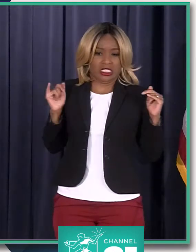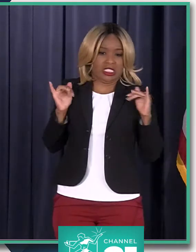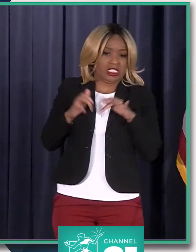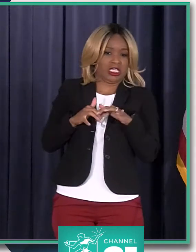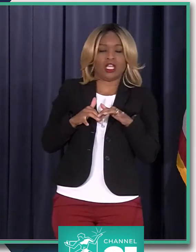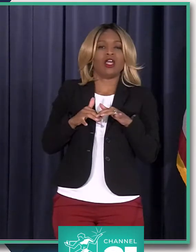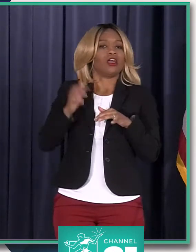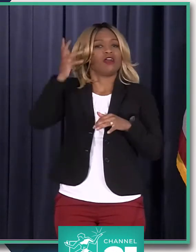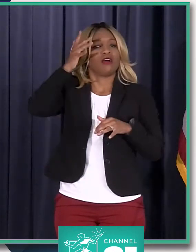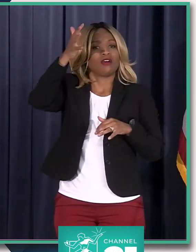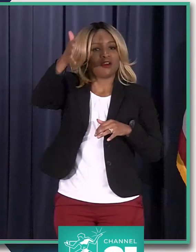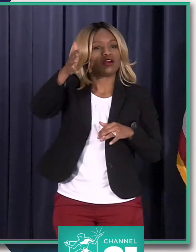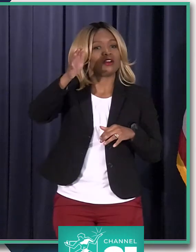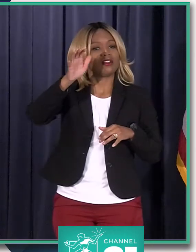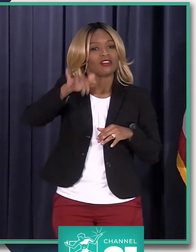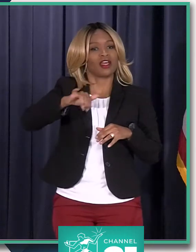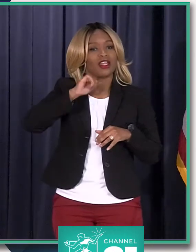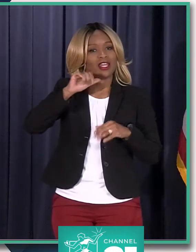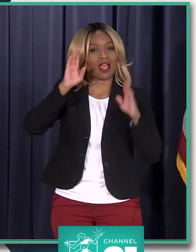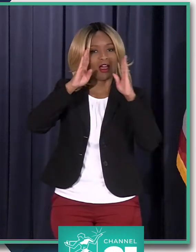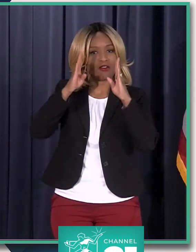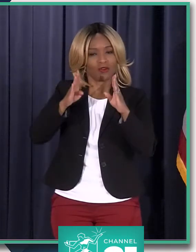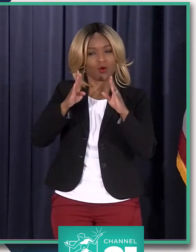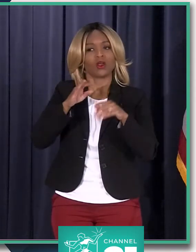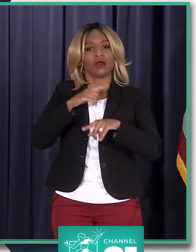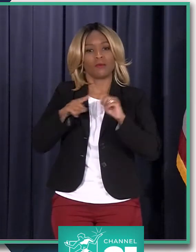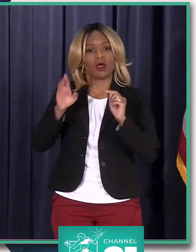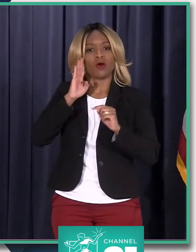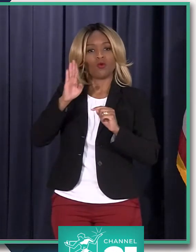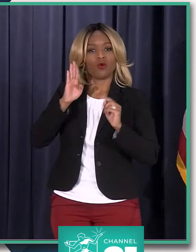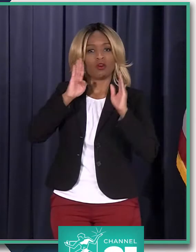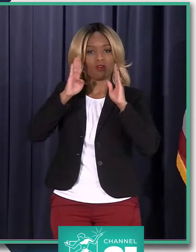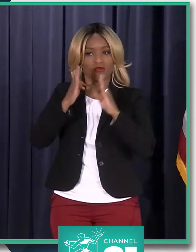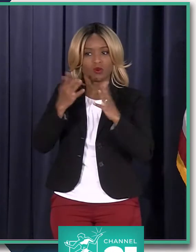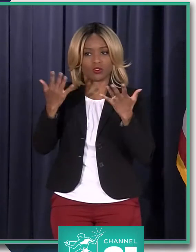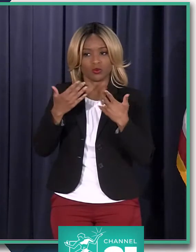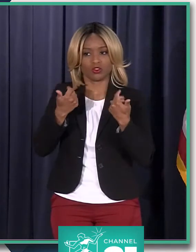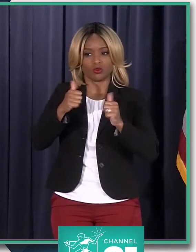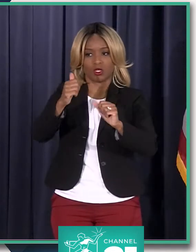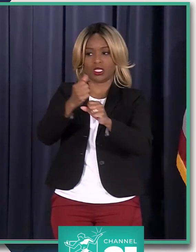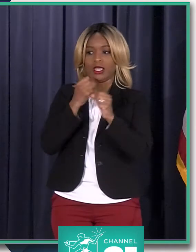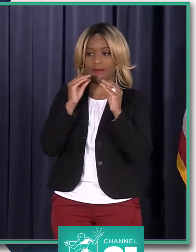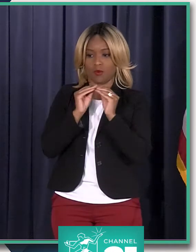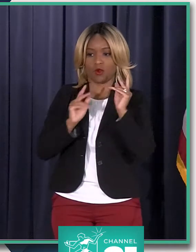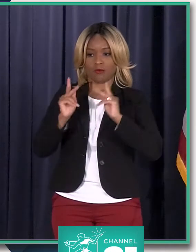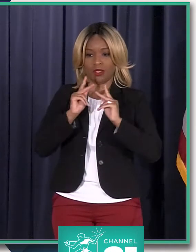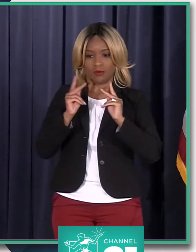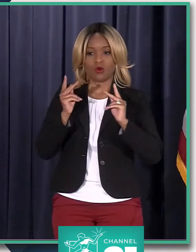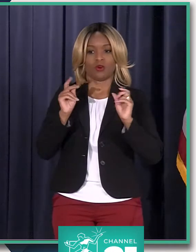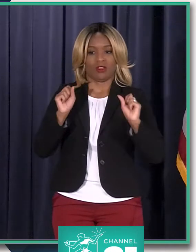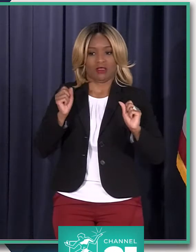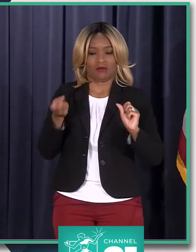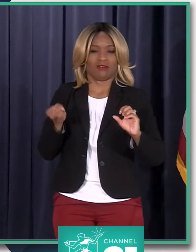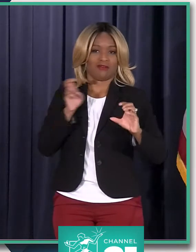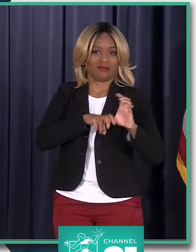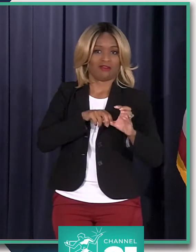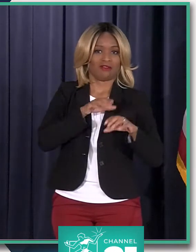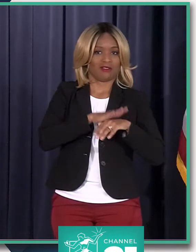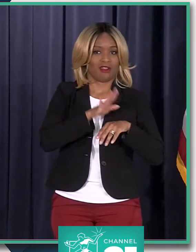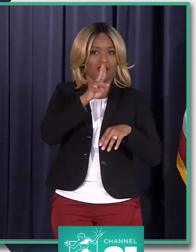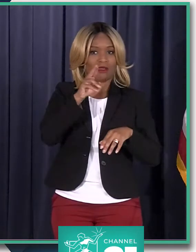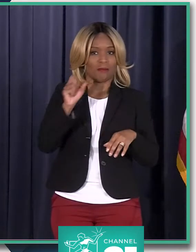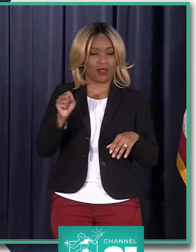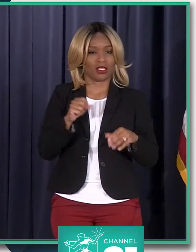won't be what we'll be focusing on, but we'll be focusing on trying to get more people on the bus, because typically that's what you want to do